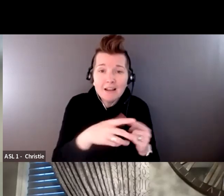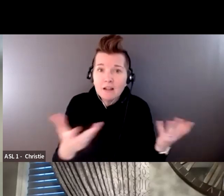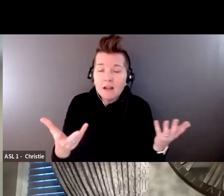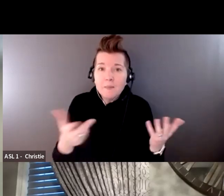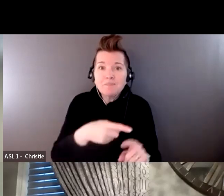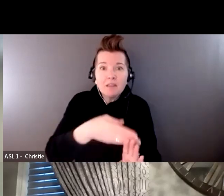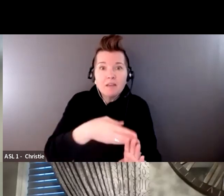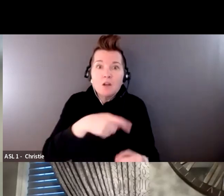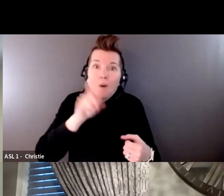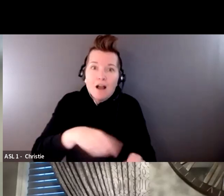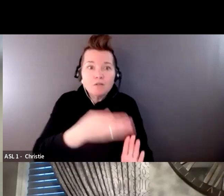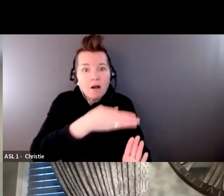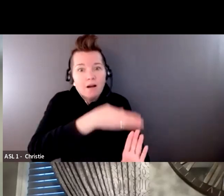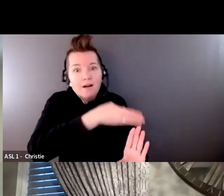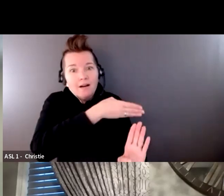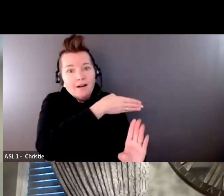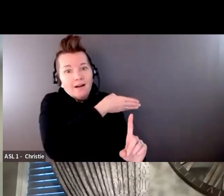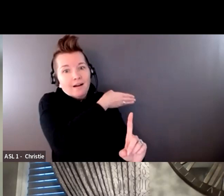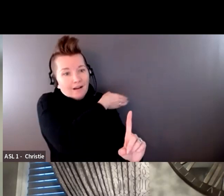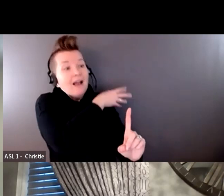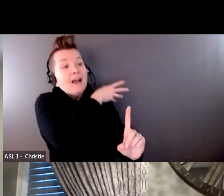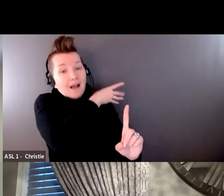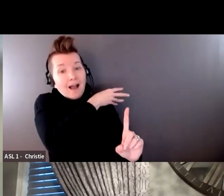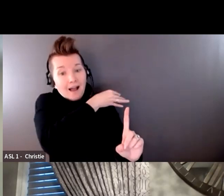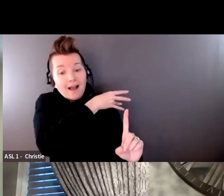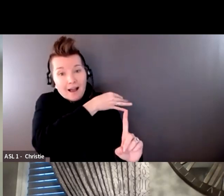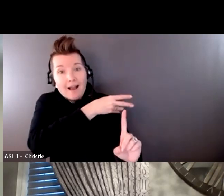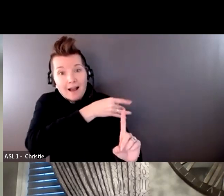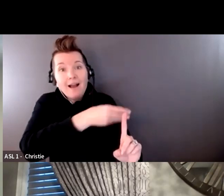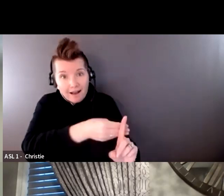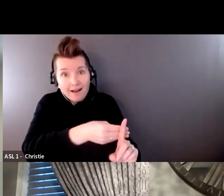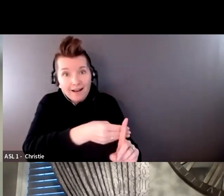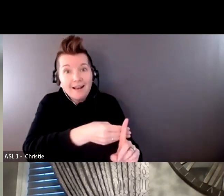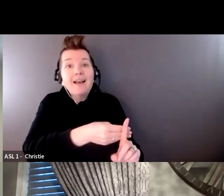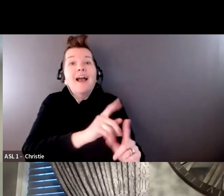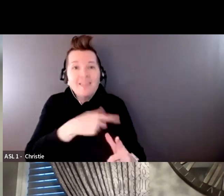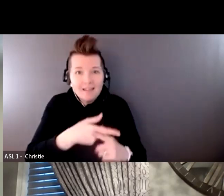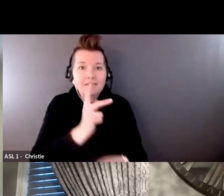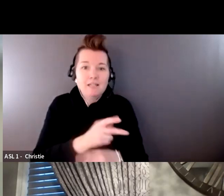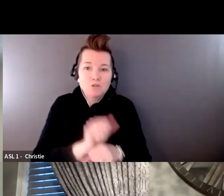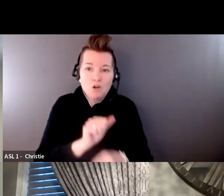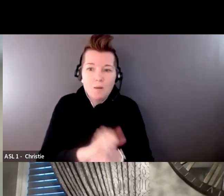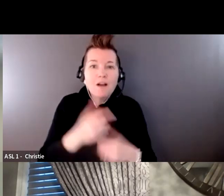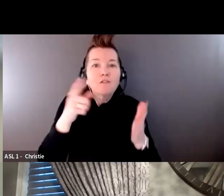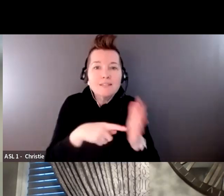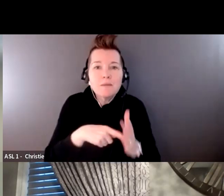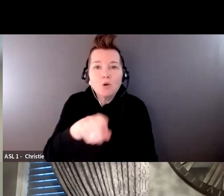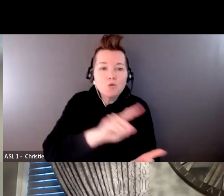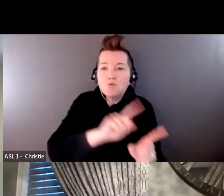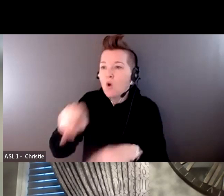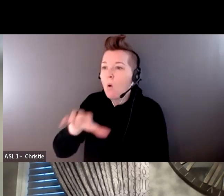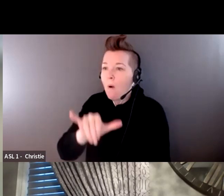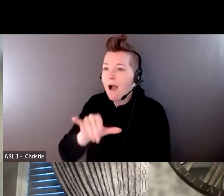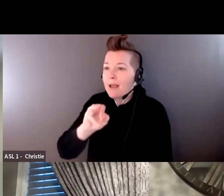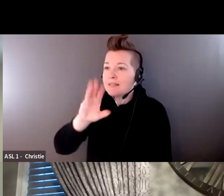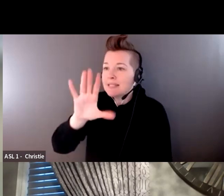way more than just your regular, let's say the YMCA, edit your CV, tell you how to prepare for a